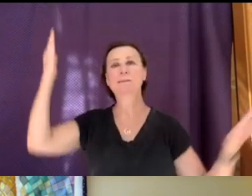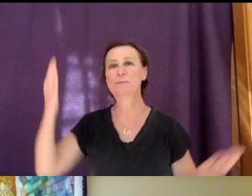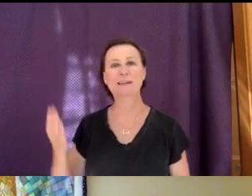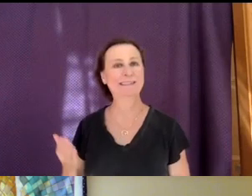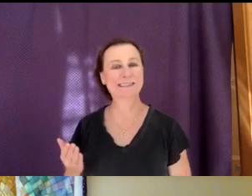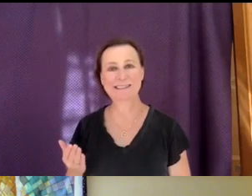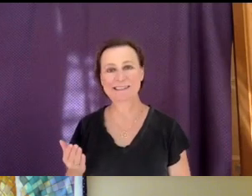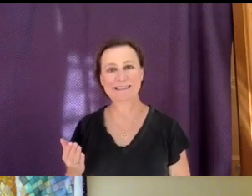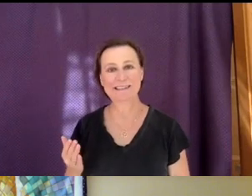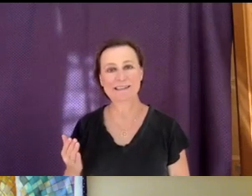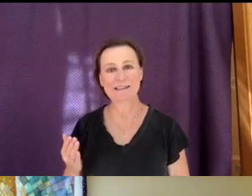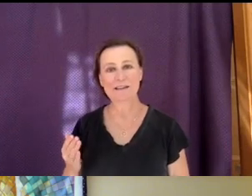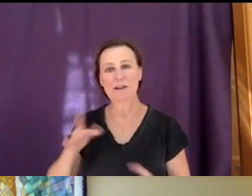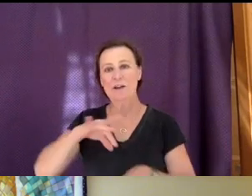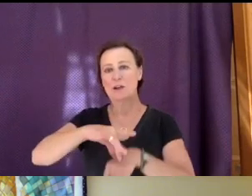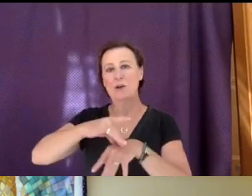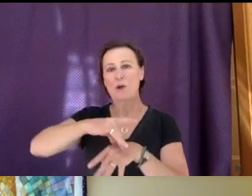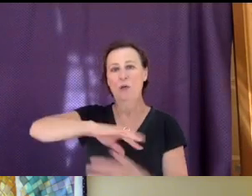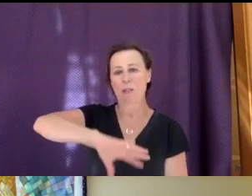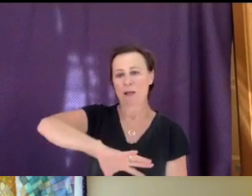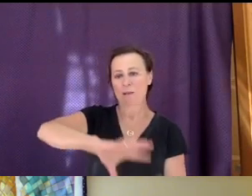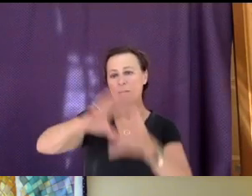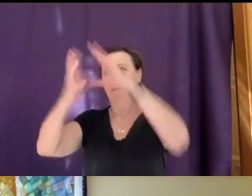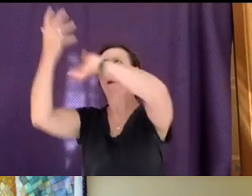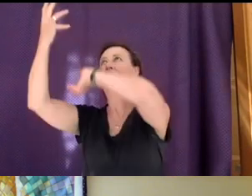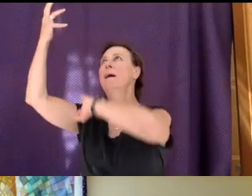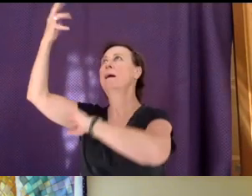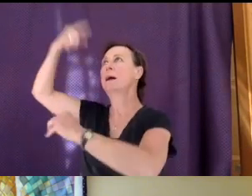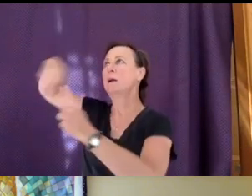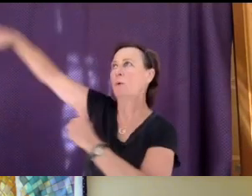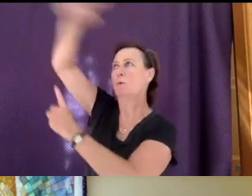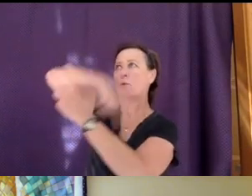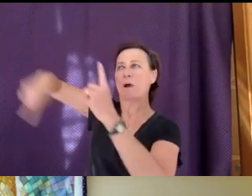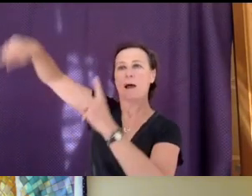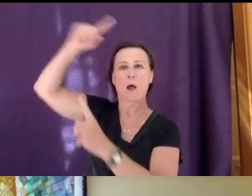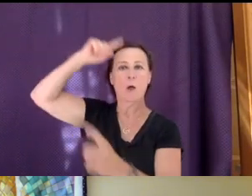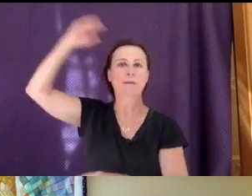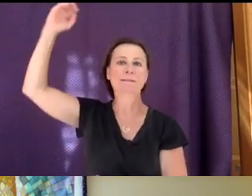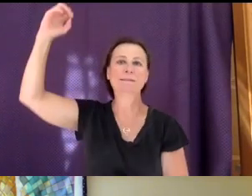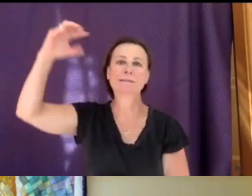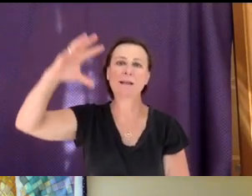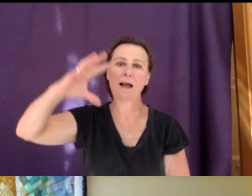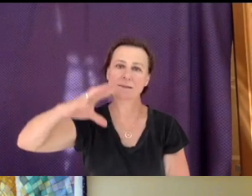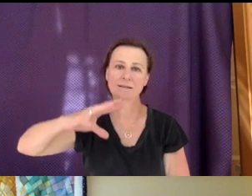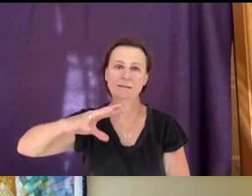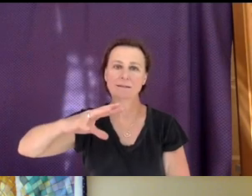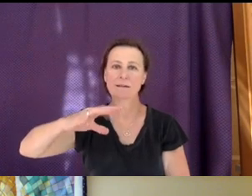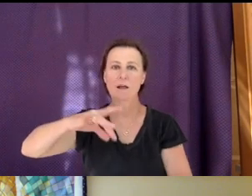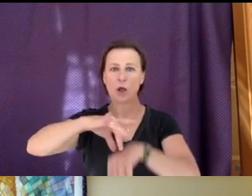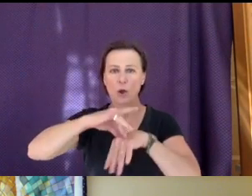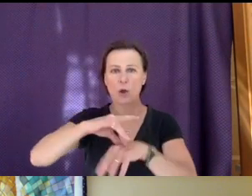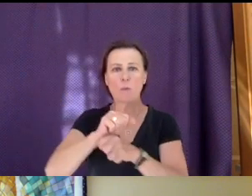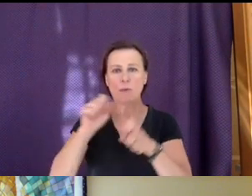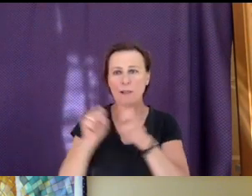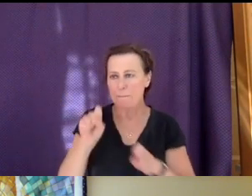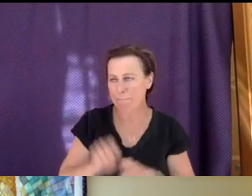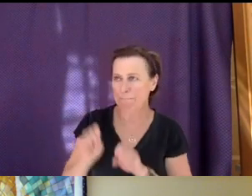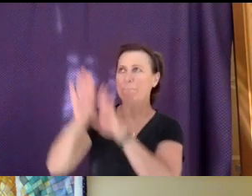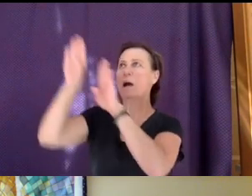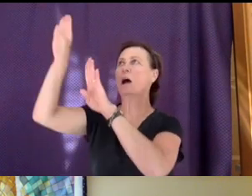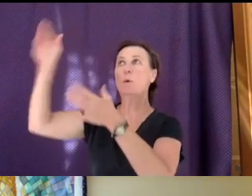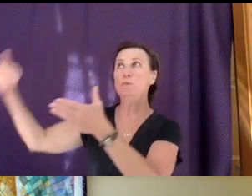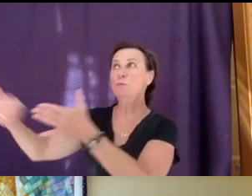Earth spun to orbit the sun. Earth with the thunder of mountains newborn,